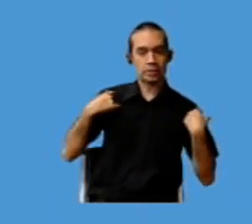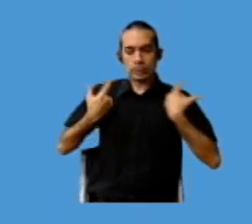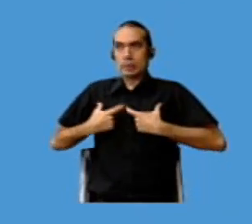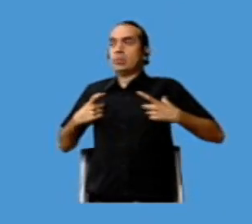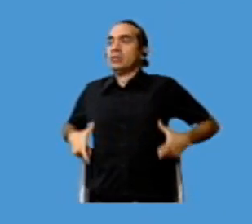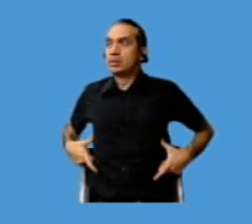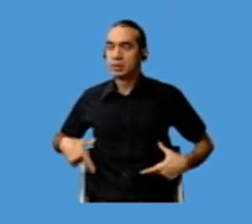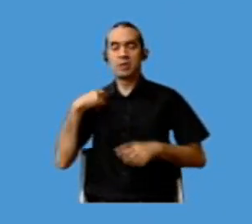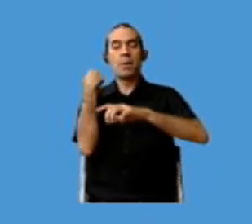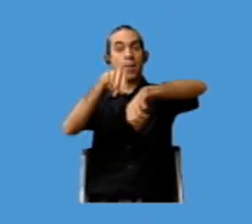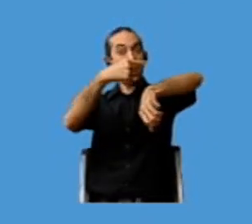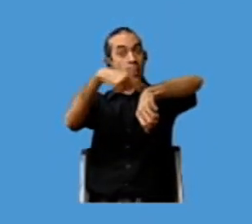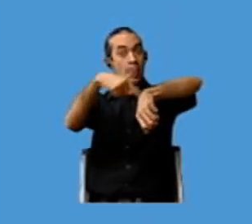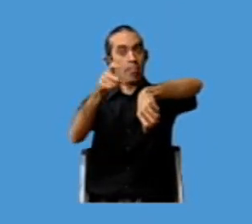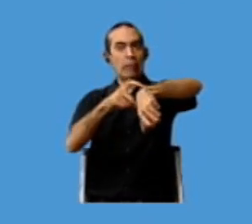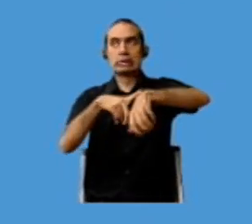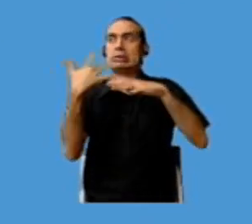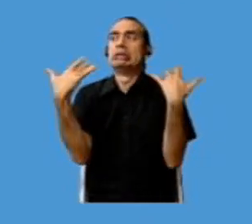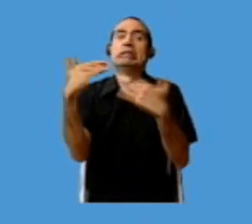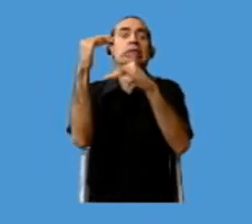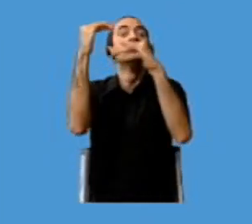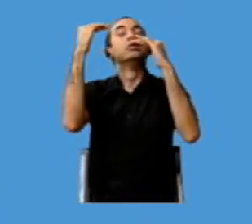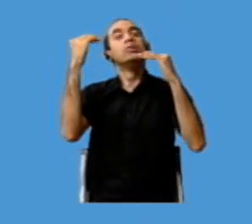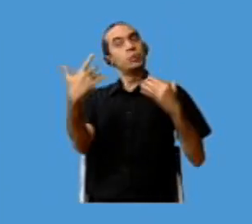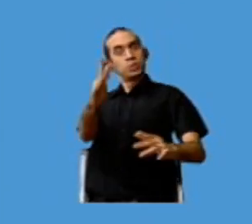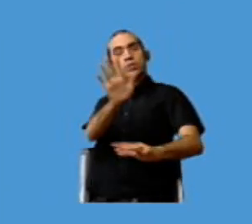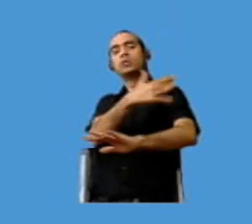time to name the rest.